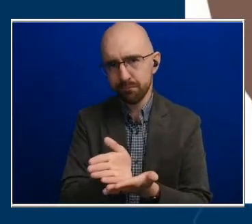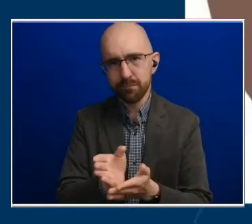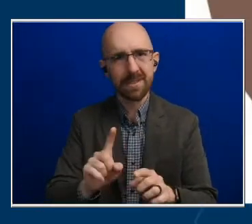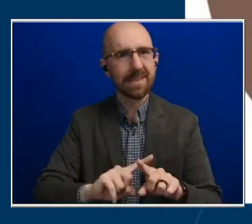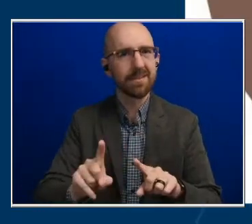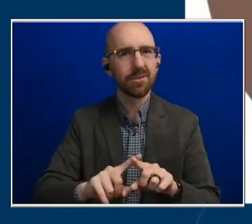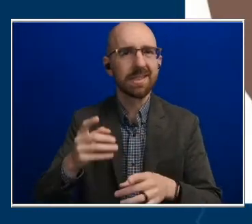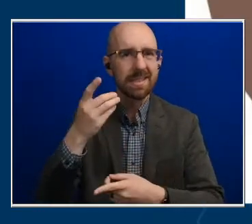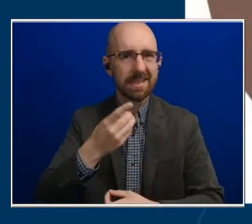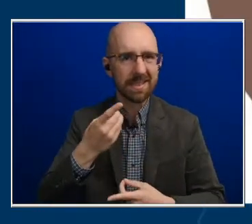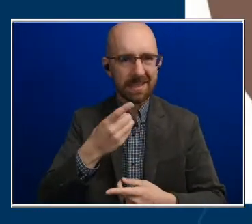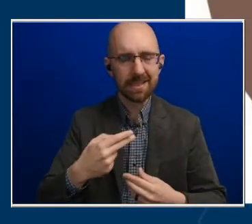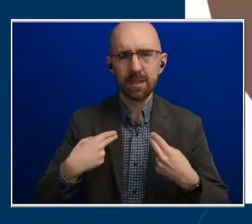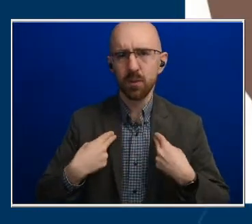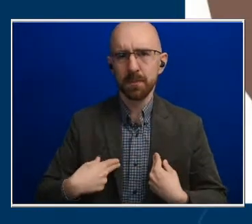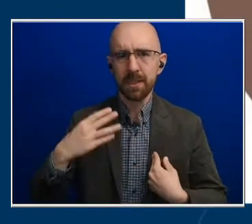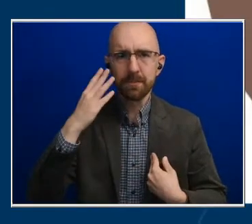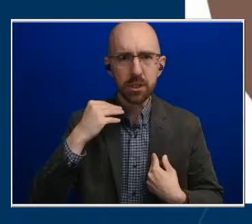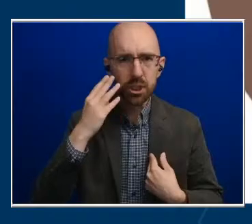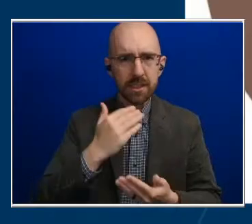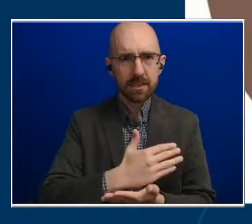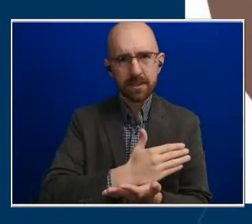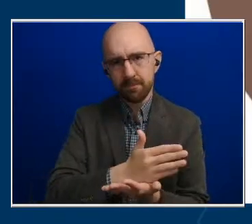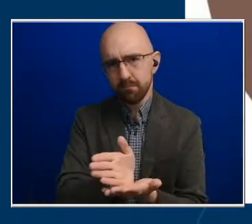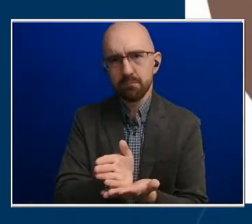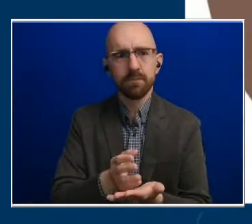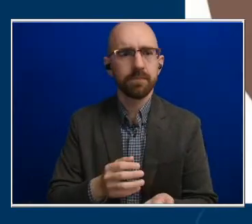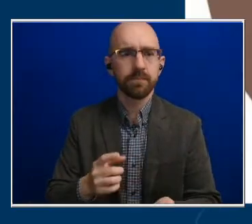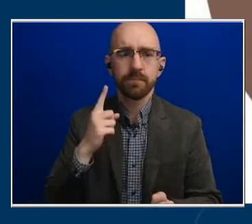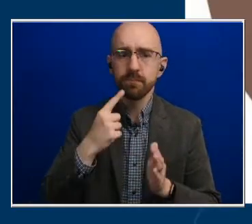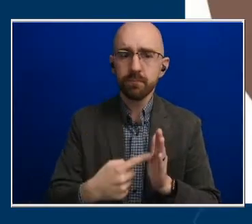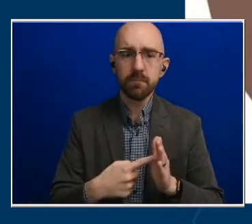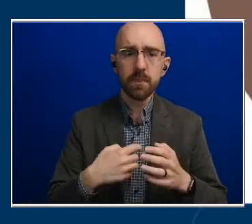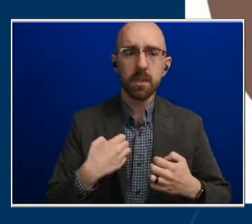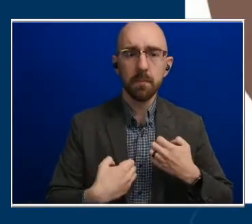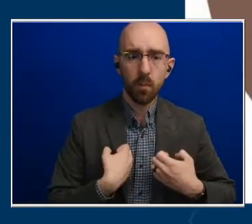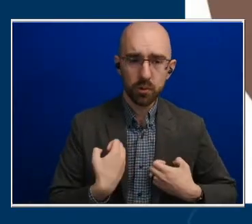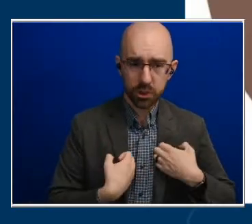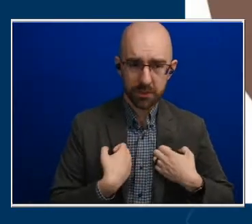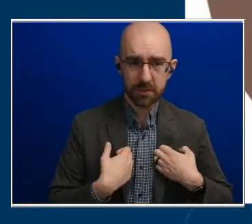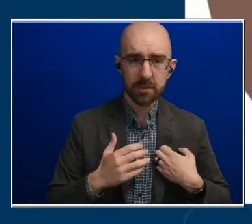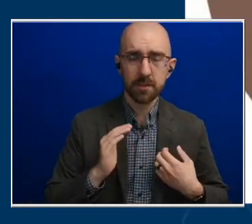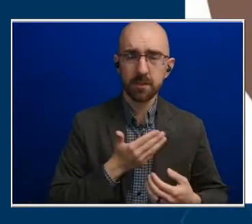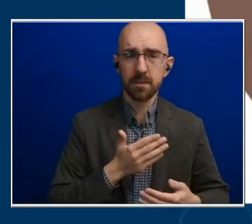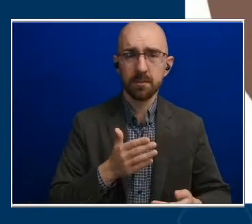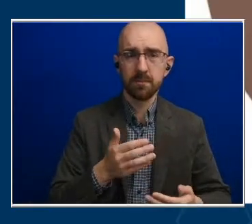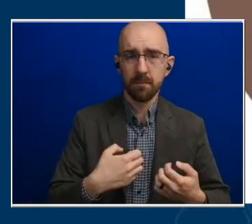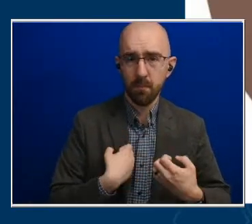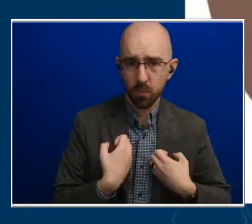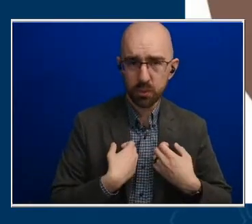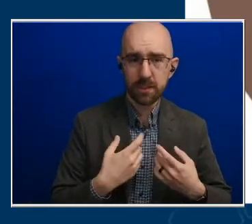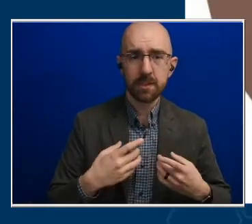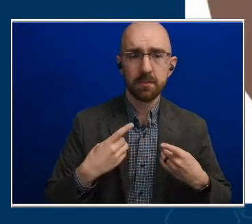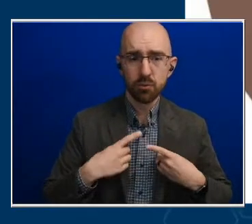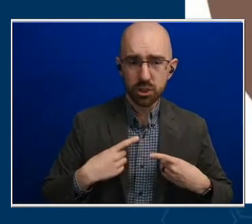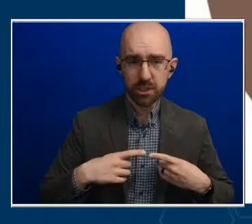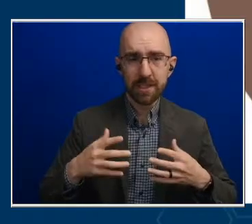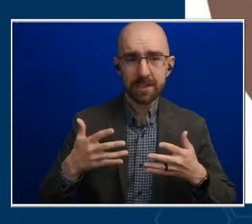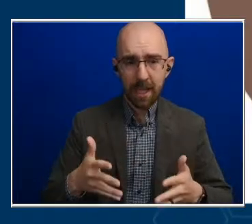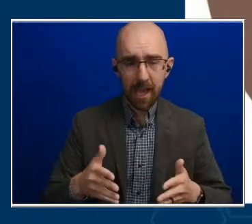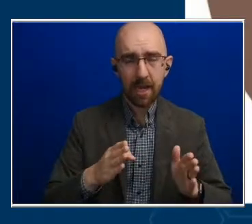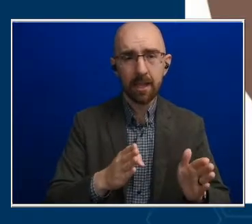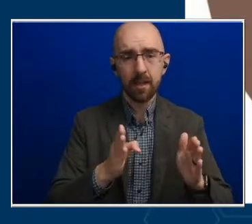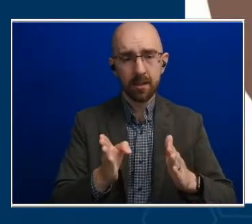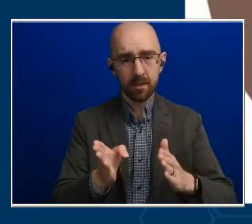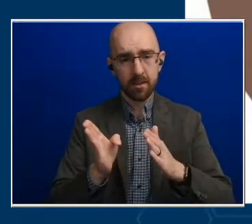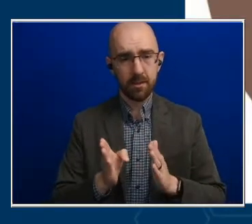human experiences, from emotion, how it affects our emotion and depression and anxiety, to how it affects lung